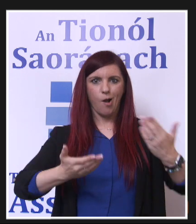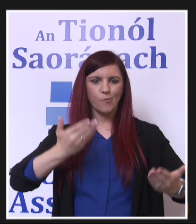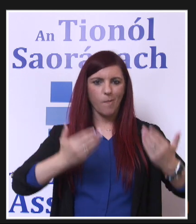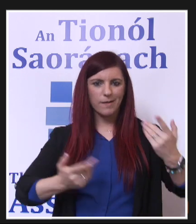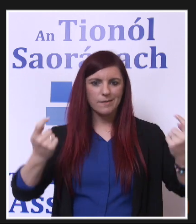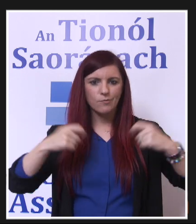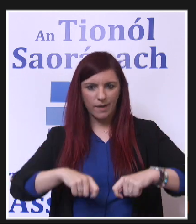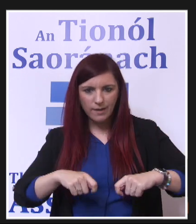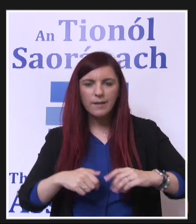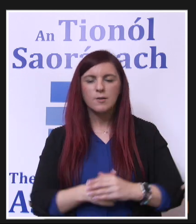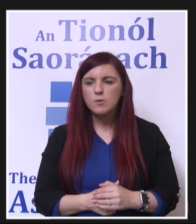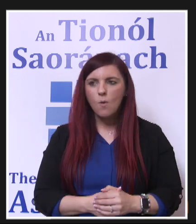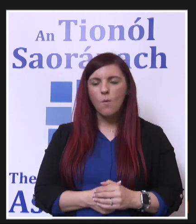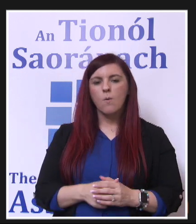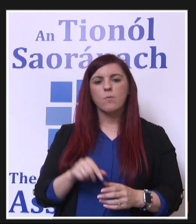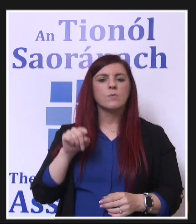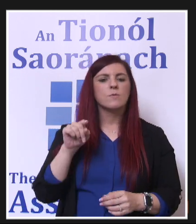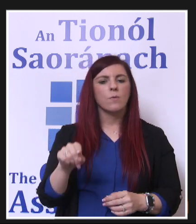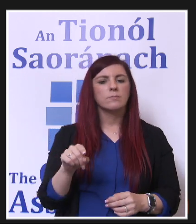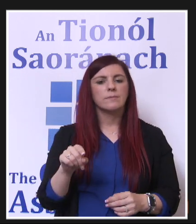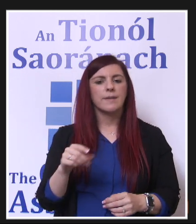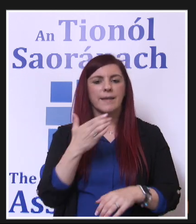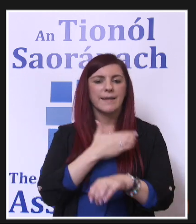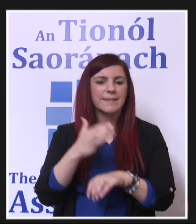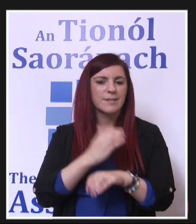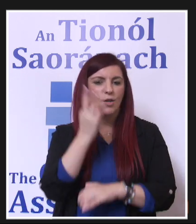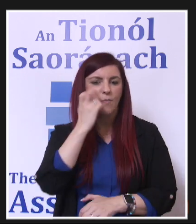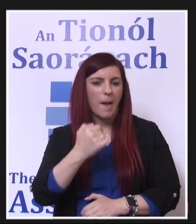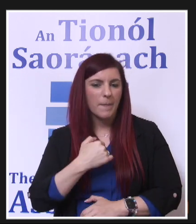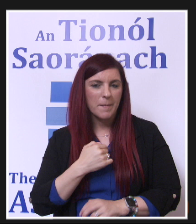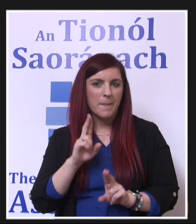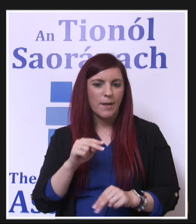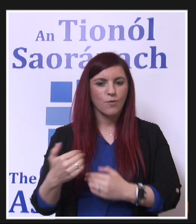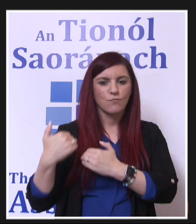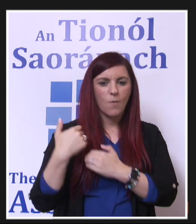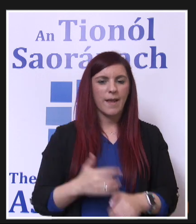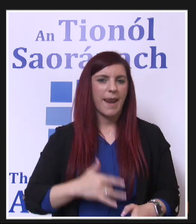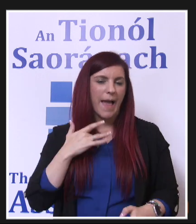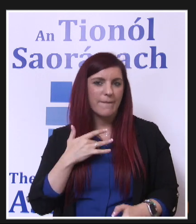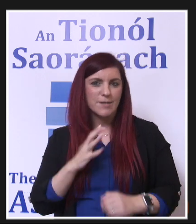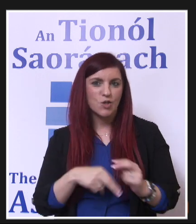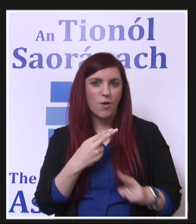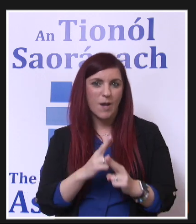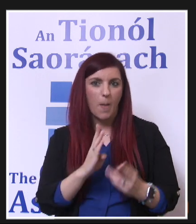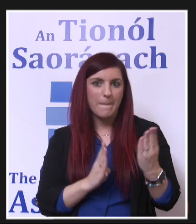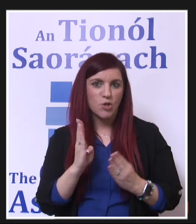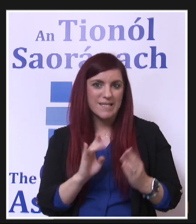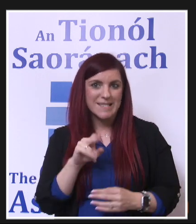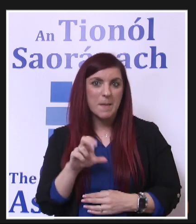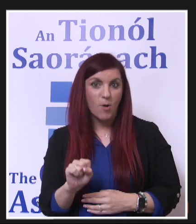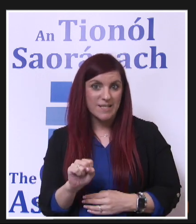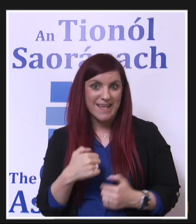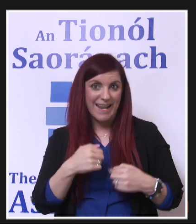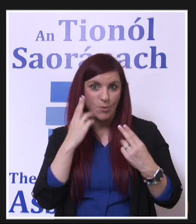accept in return me. And they constantly remind me that my only role in life is to sort out the buses. But you know, it's grown a bit more